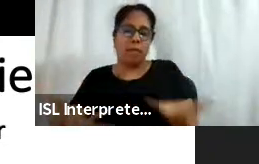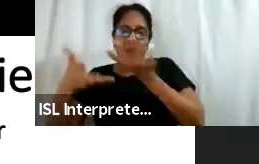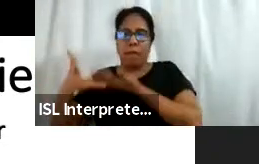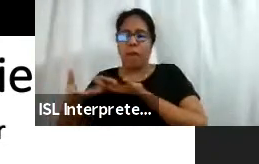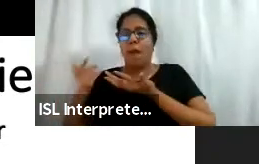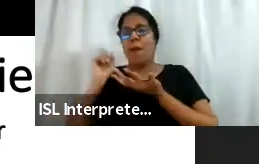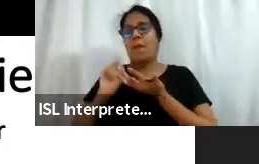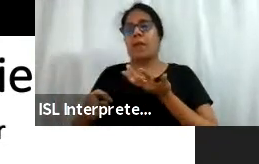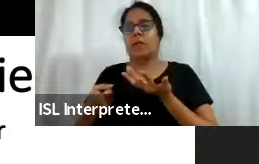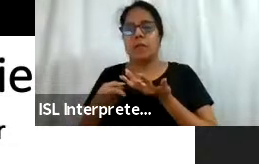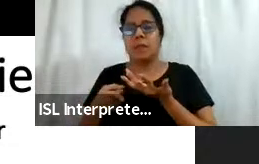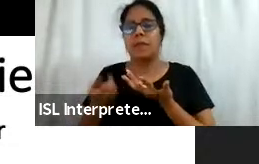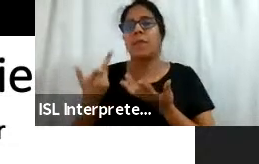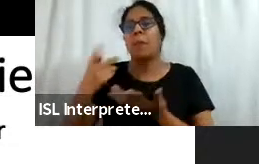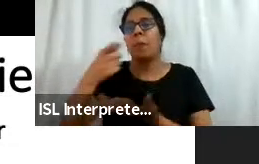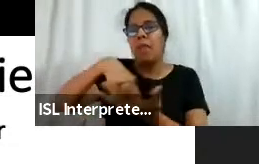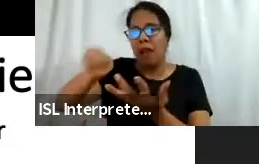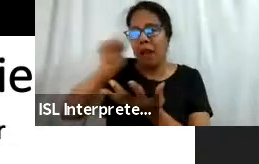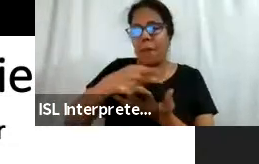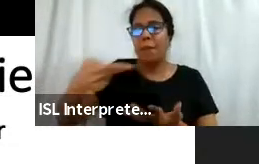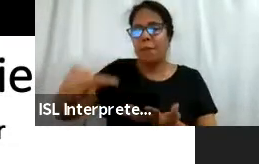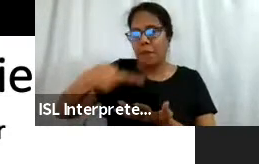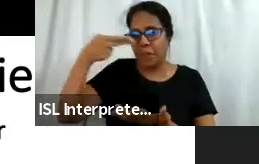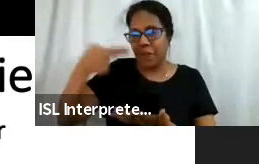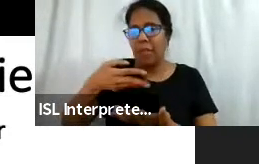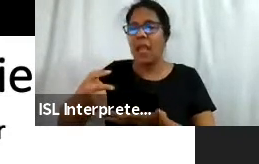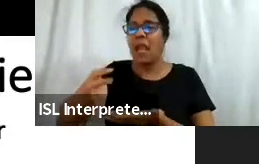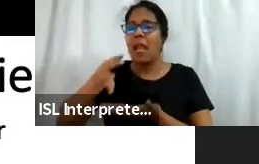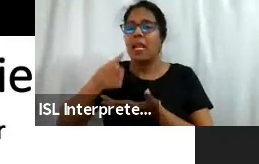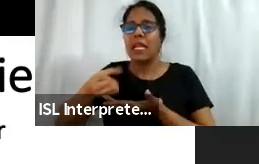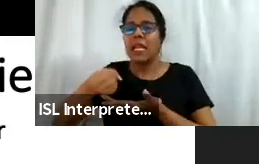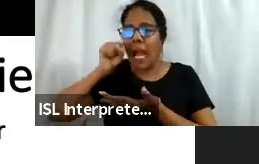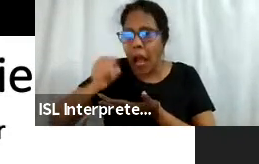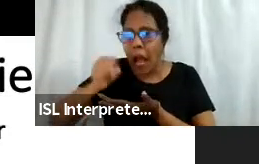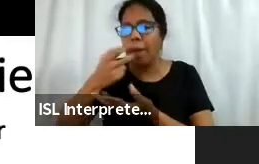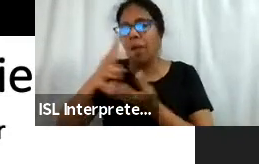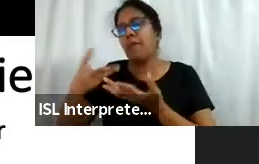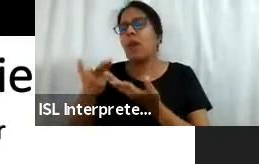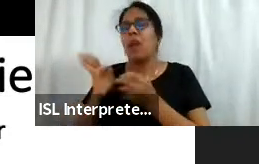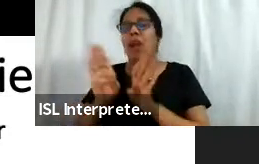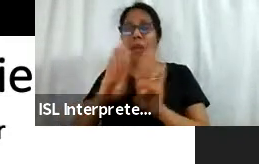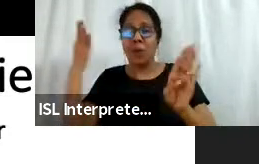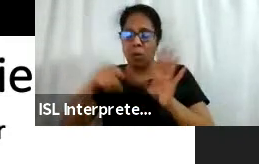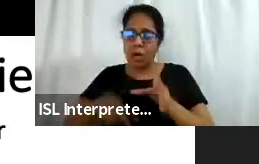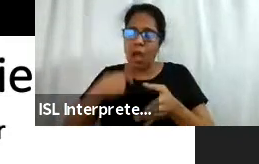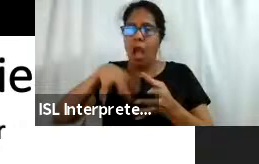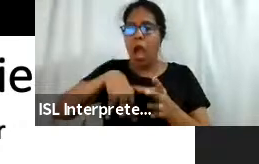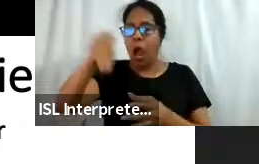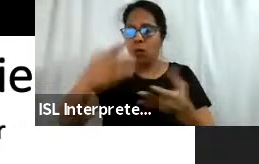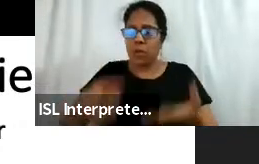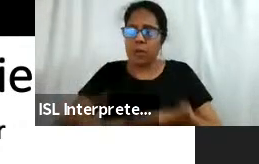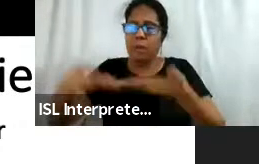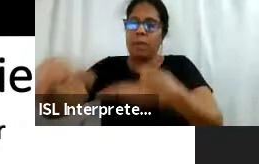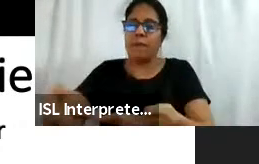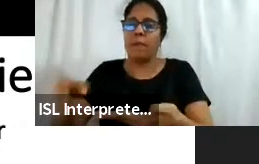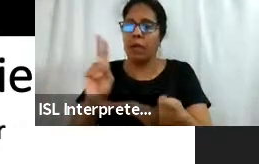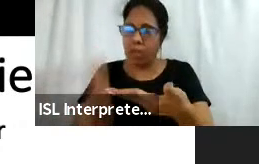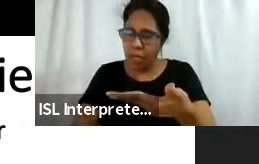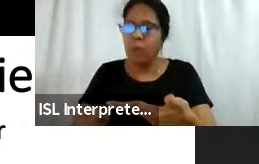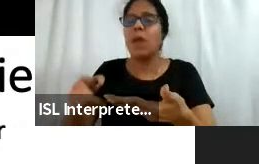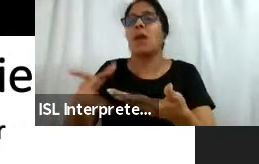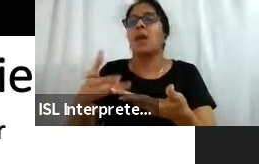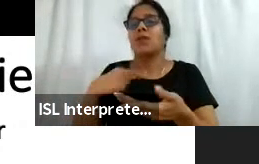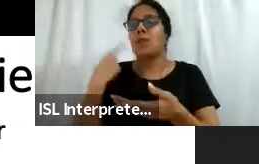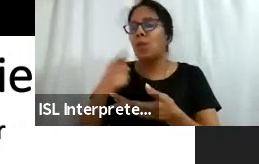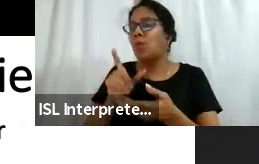Utensils and other dishes, the patient can keep outside the door. It can be picked up and washed with soap and detergent and